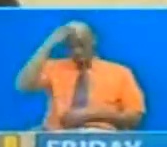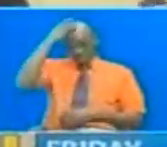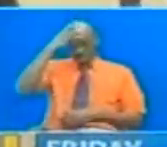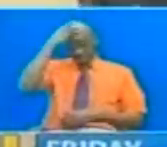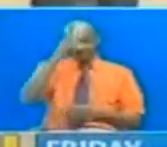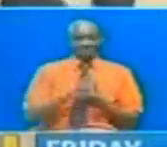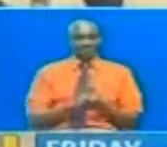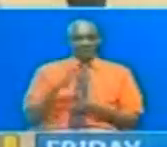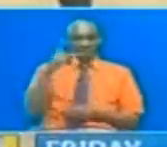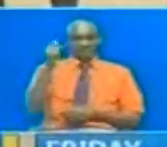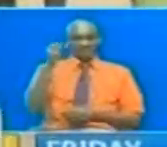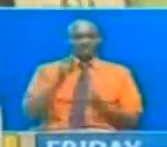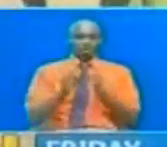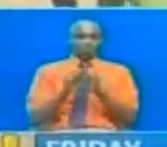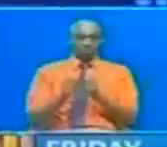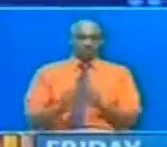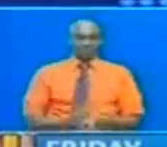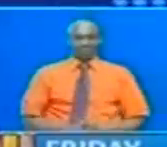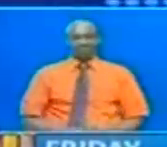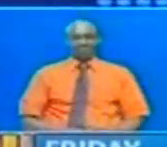Wahisi, KTN Sports.